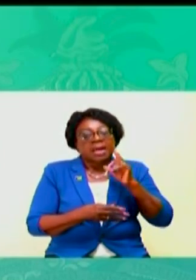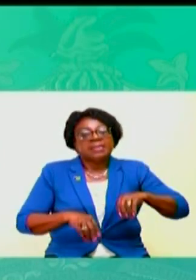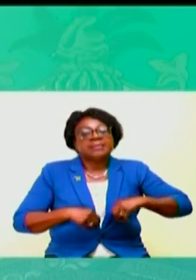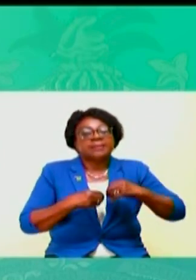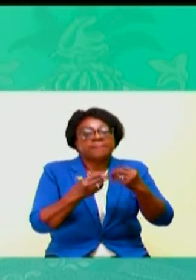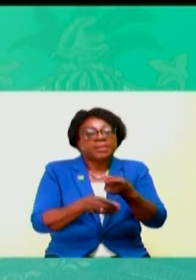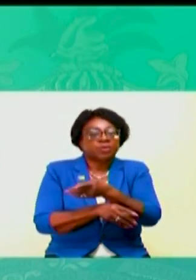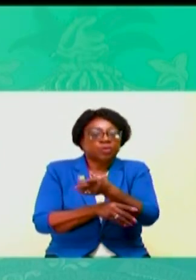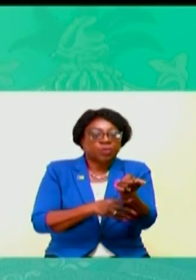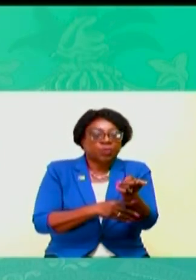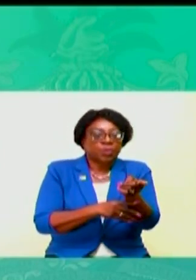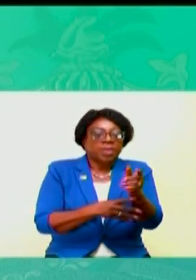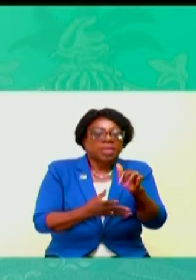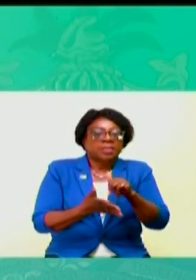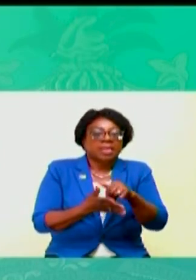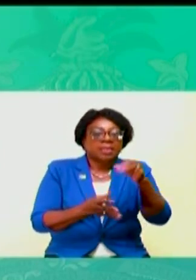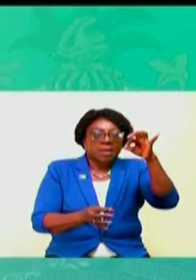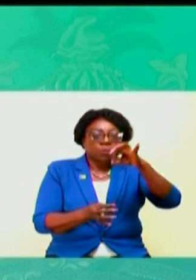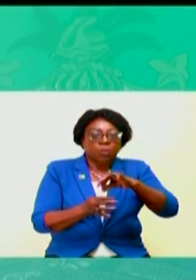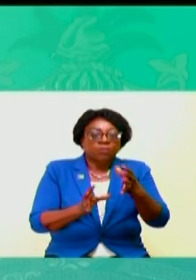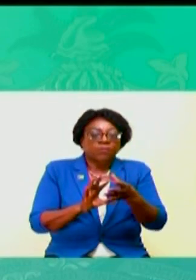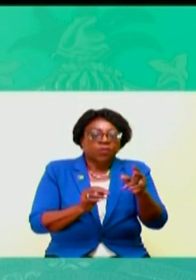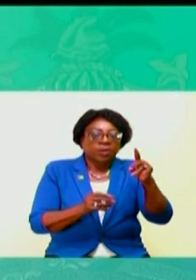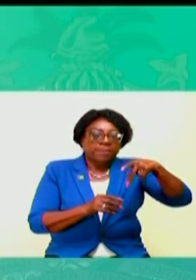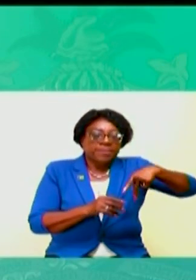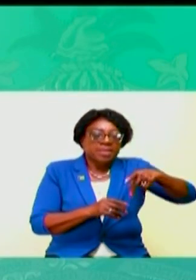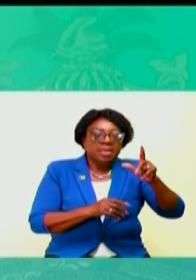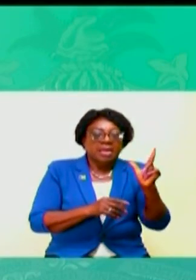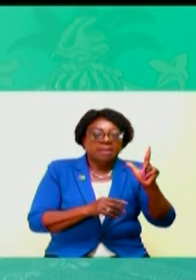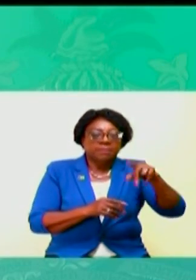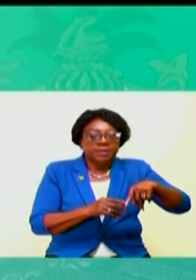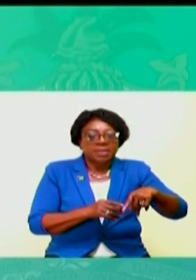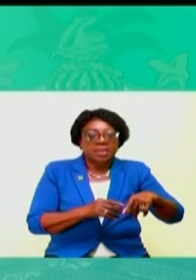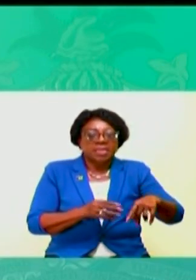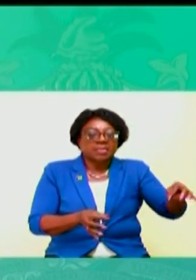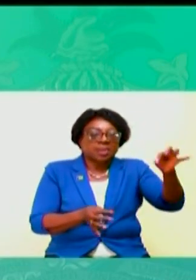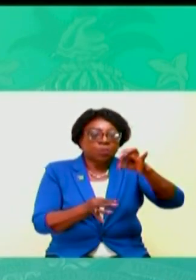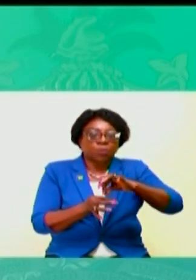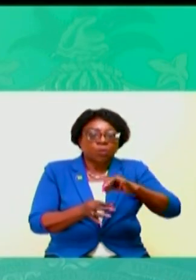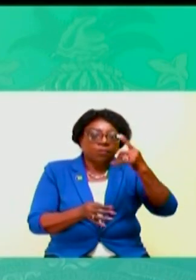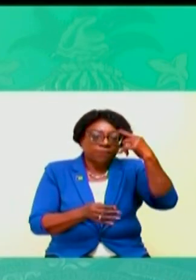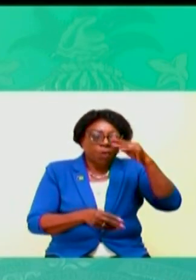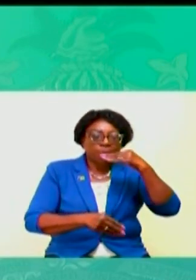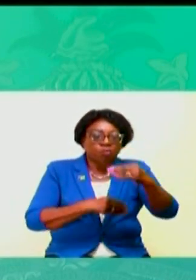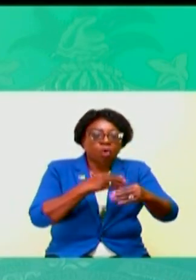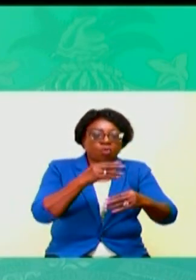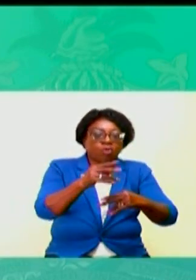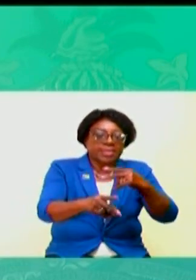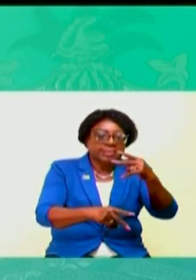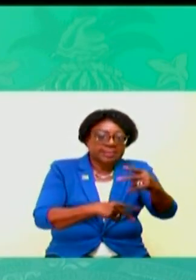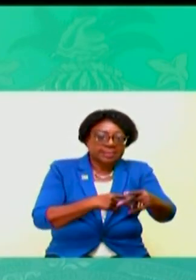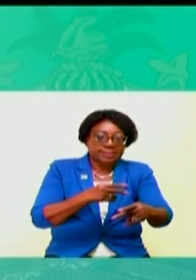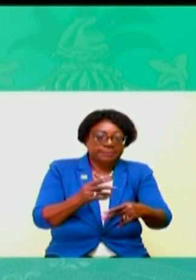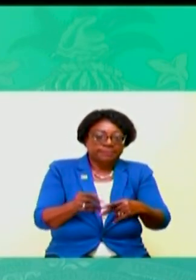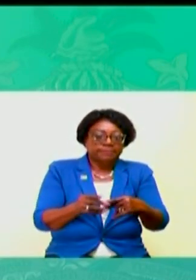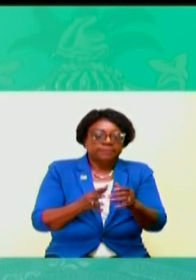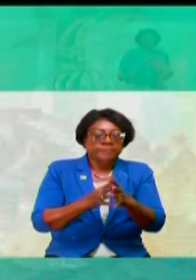you that a vote for the PLP is a vote for progress.